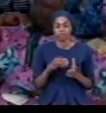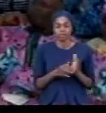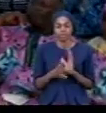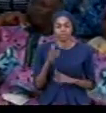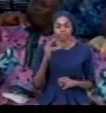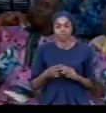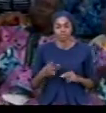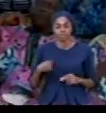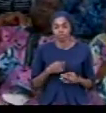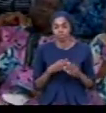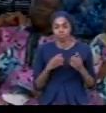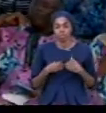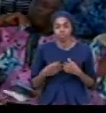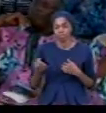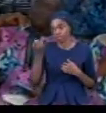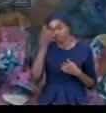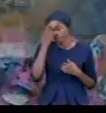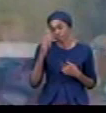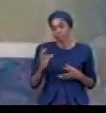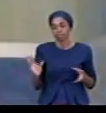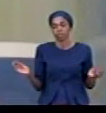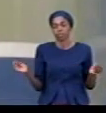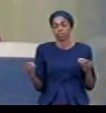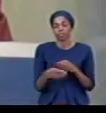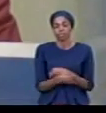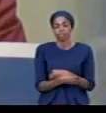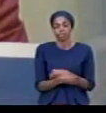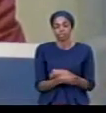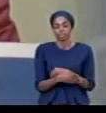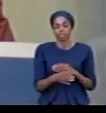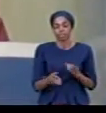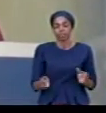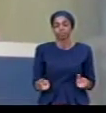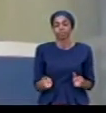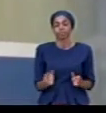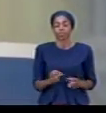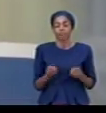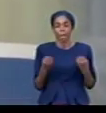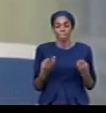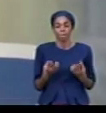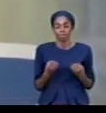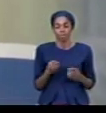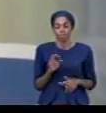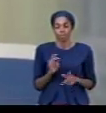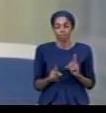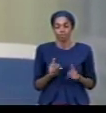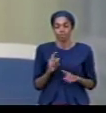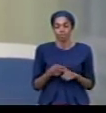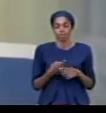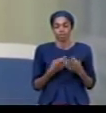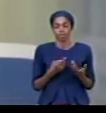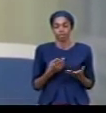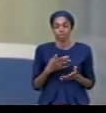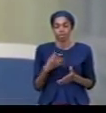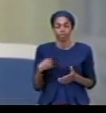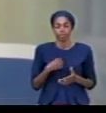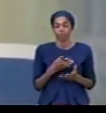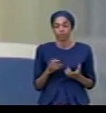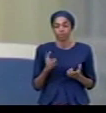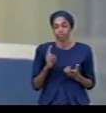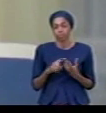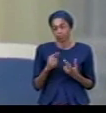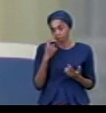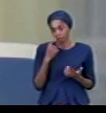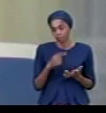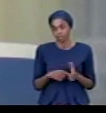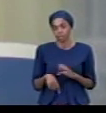Office, a lot of commissioners, permanent sake, they are here and want to recognize them as they